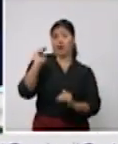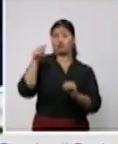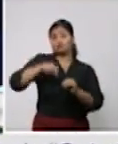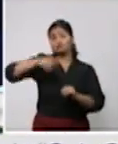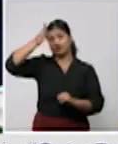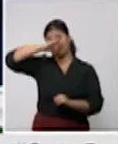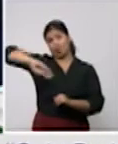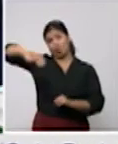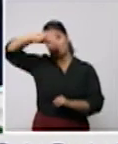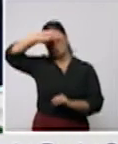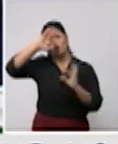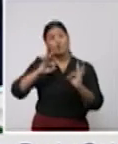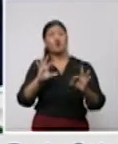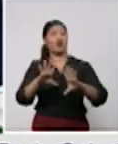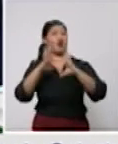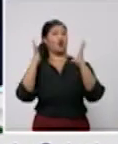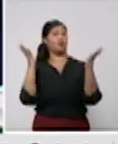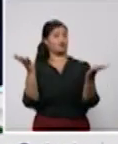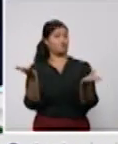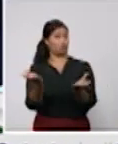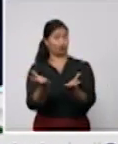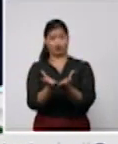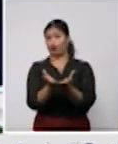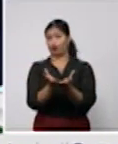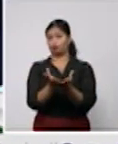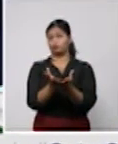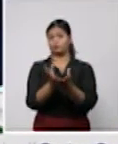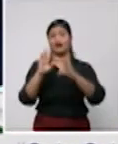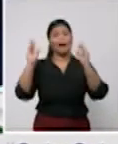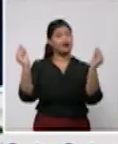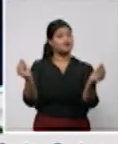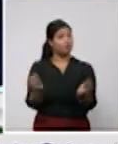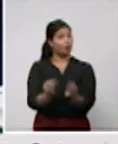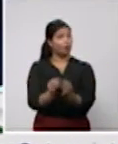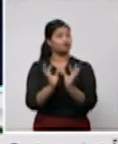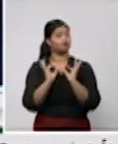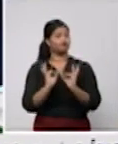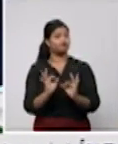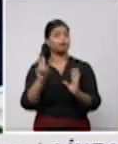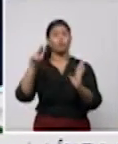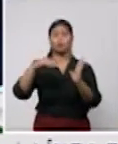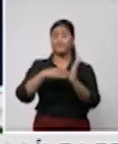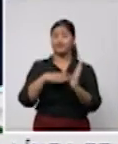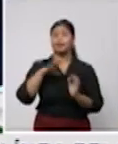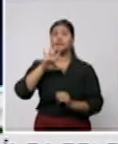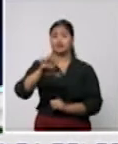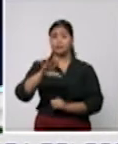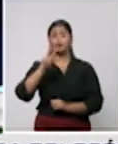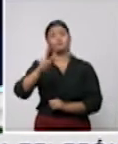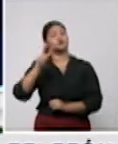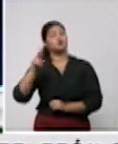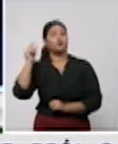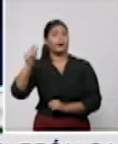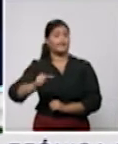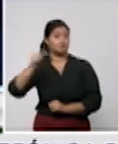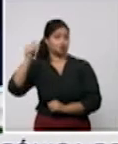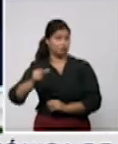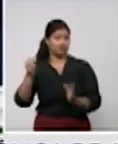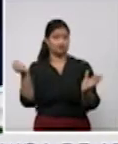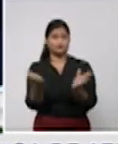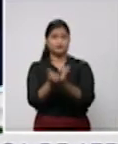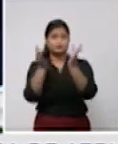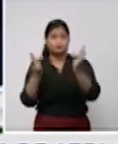case contacts. This group continues to run the highest risk of infection both in Cuba